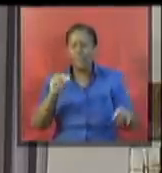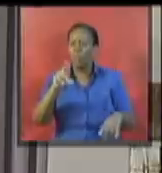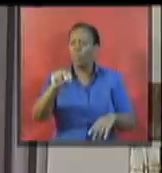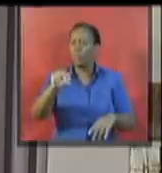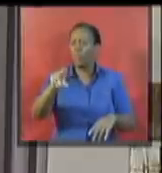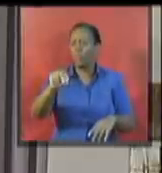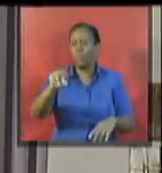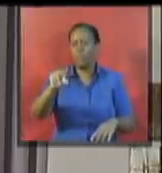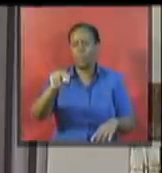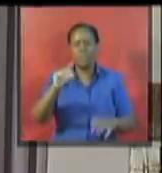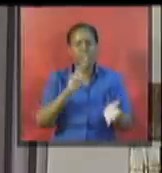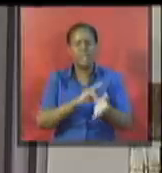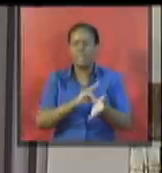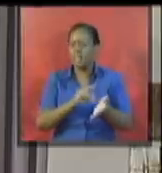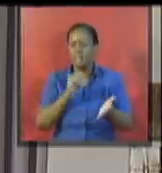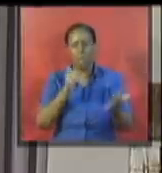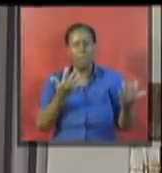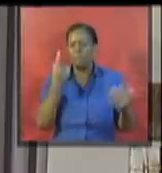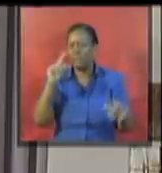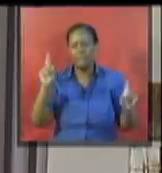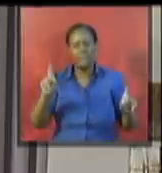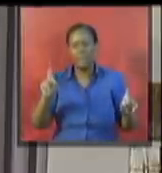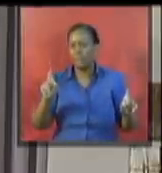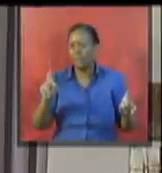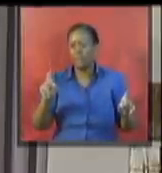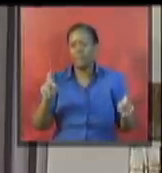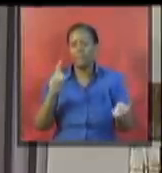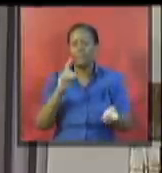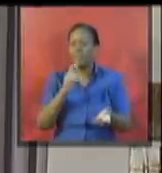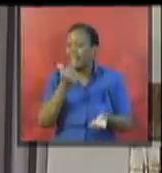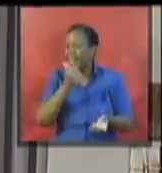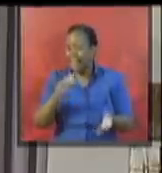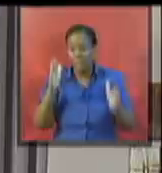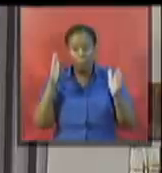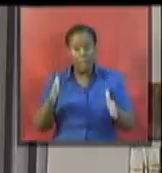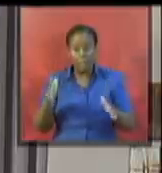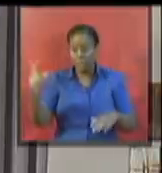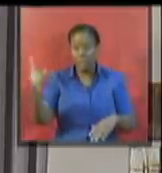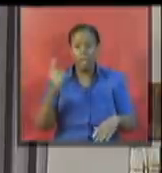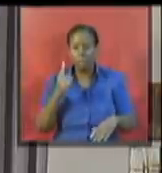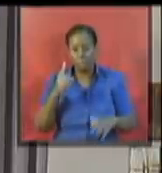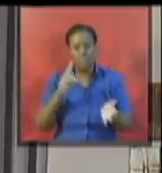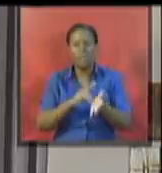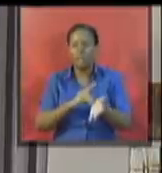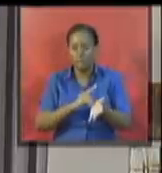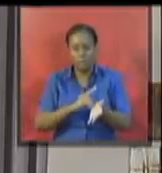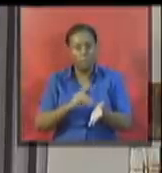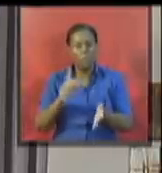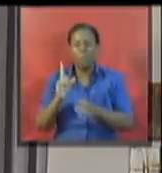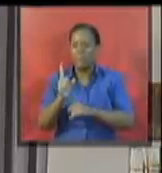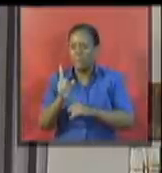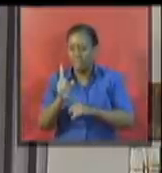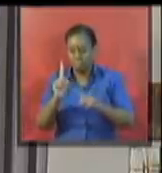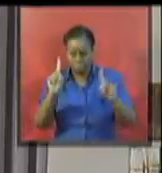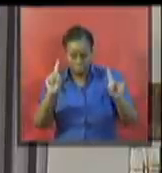symptoms. But there's an unfortunate narrative being put out there that maybe 1 or 2 persons are dying because they have